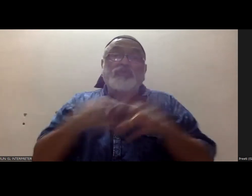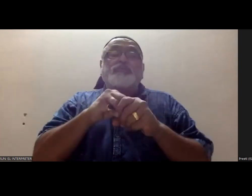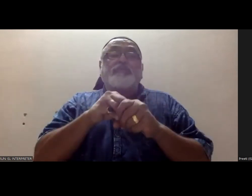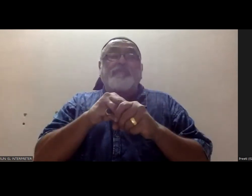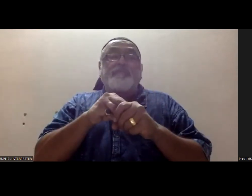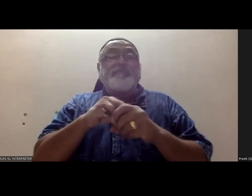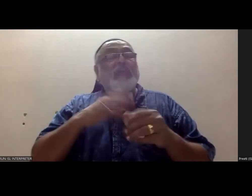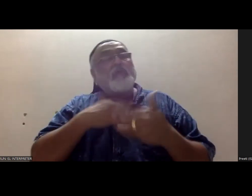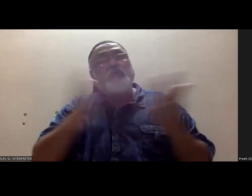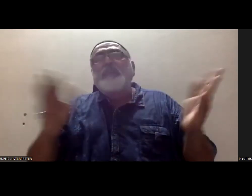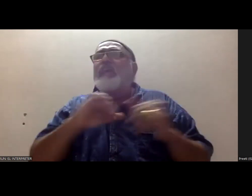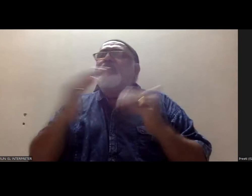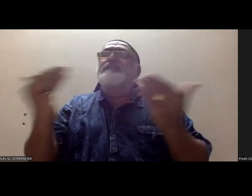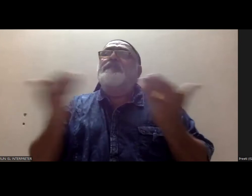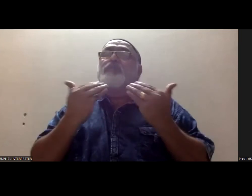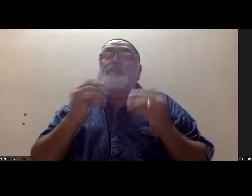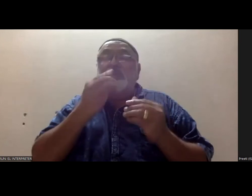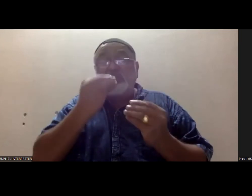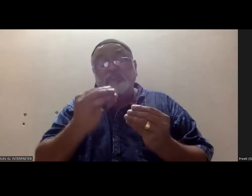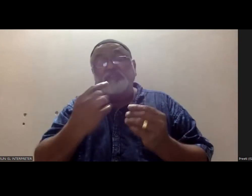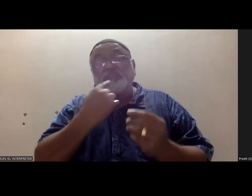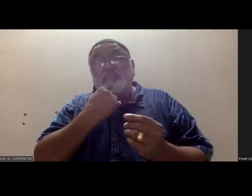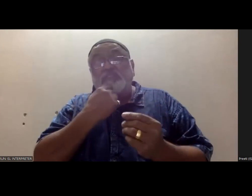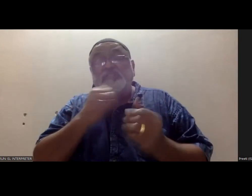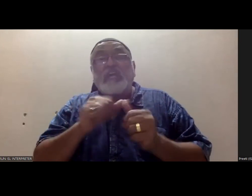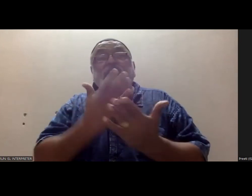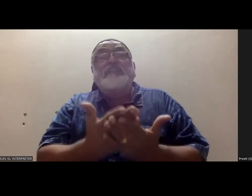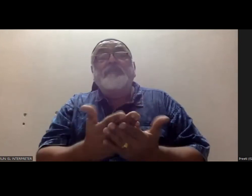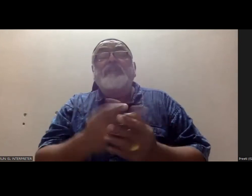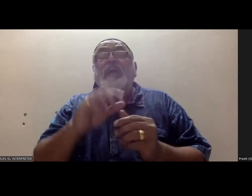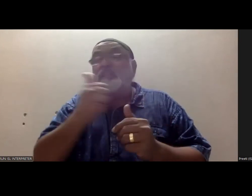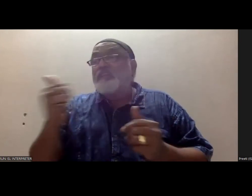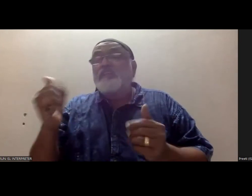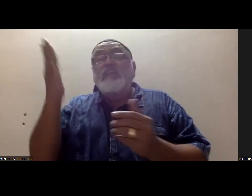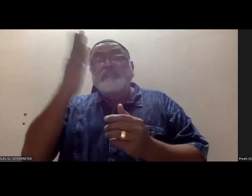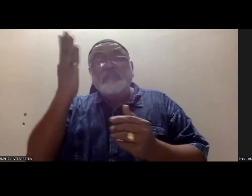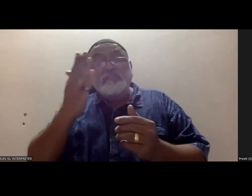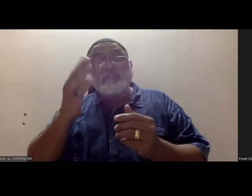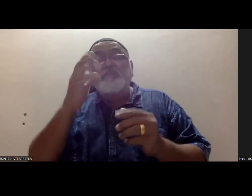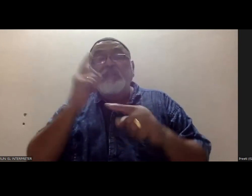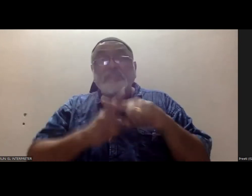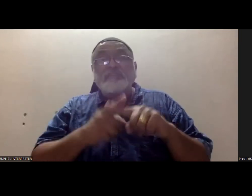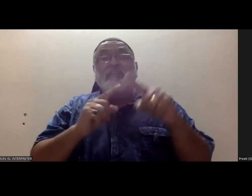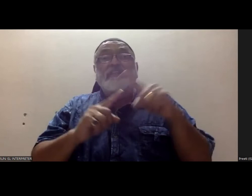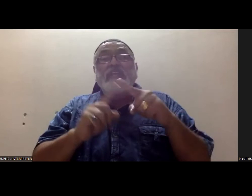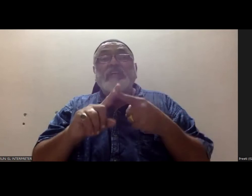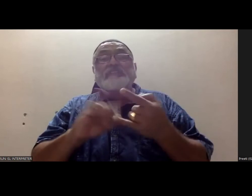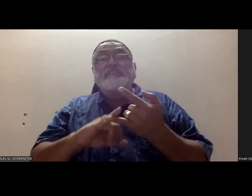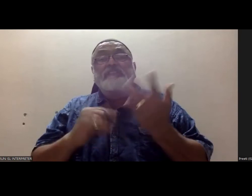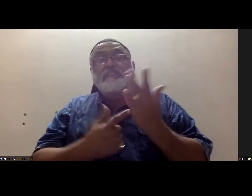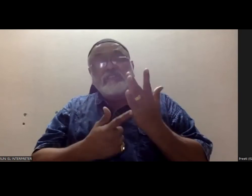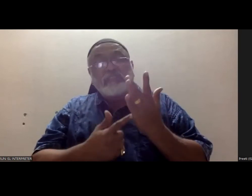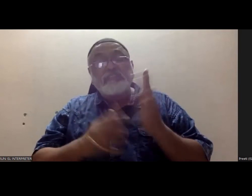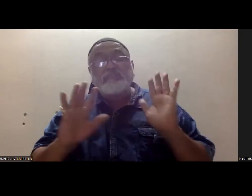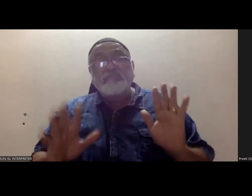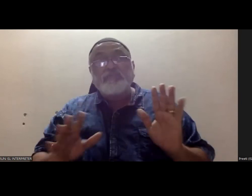support that you guys want, but please be serious about your assignments, the remaining lectures and the periodic tests. And assignments are something